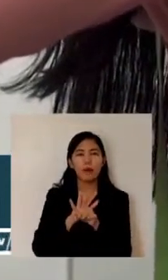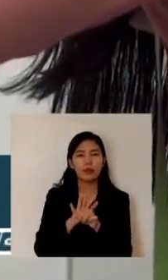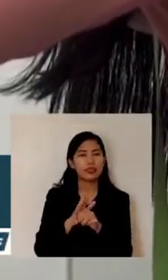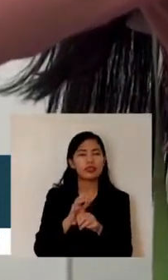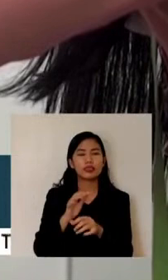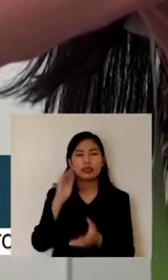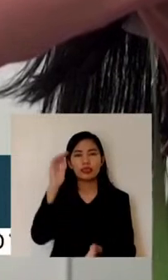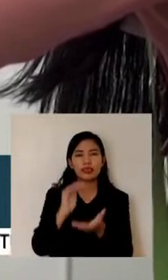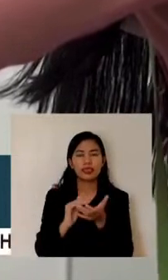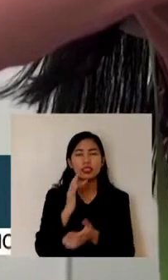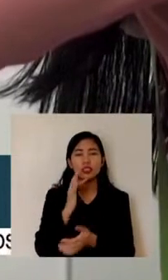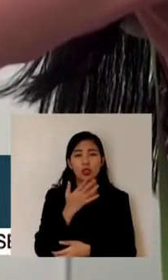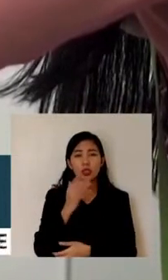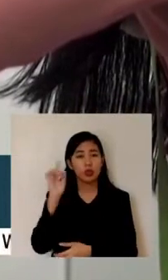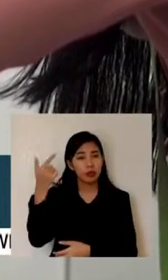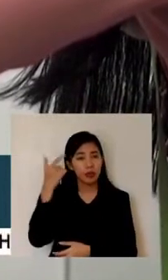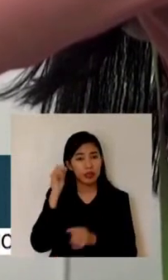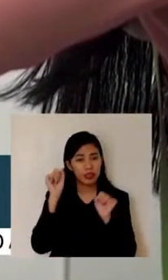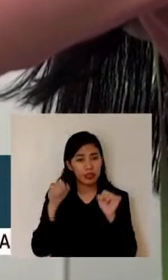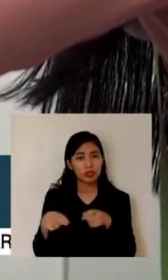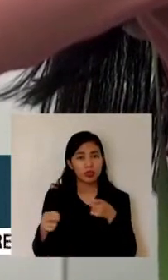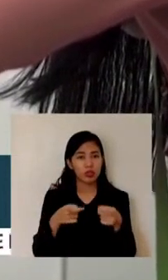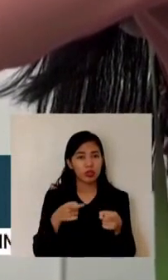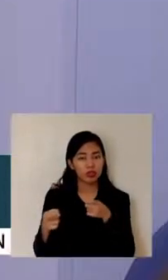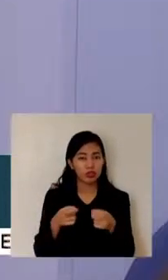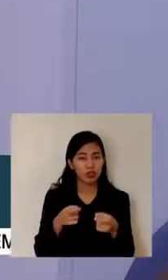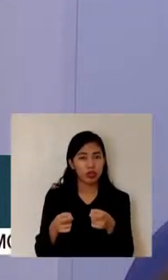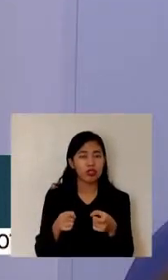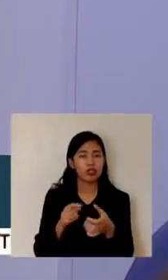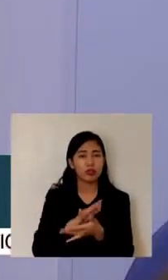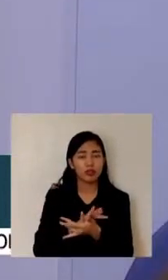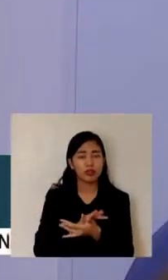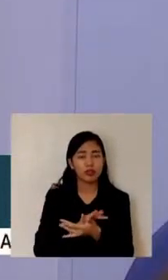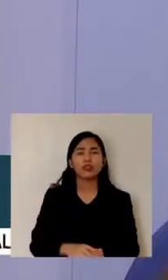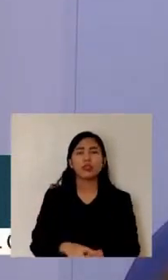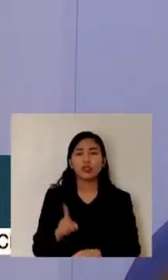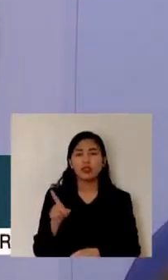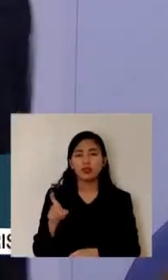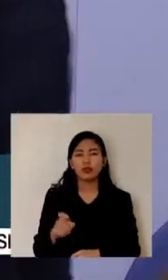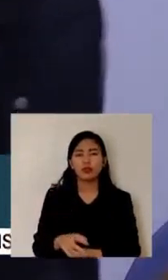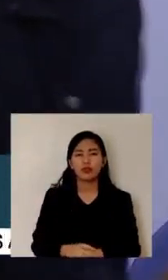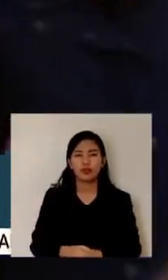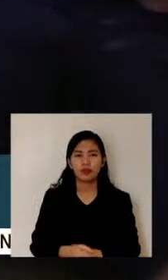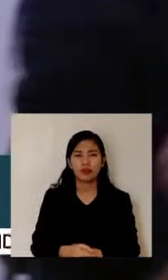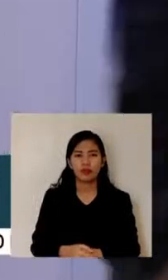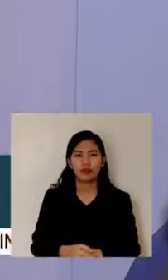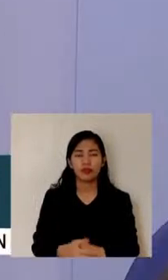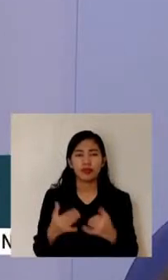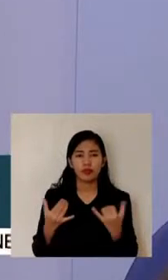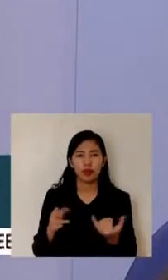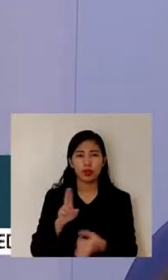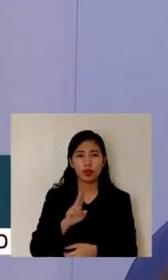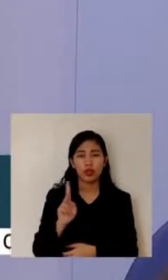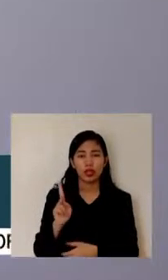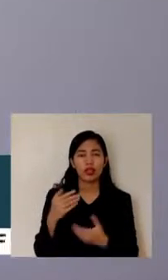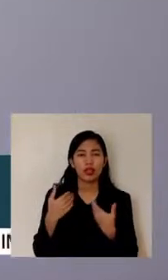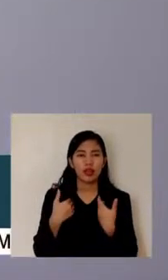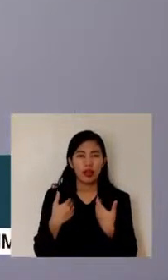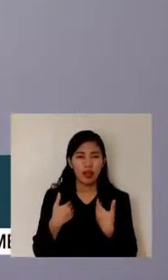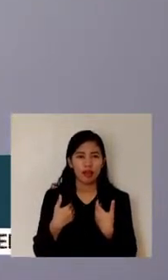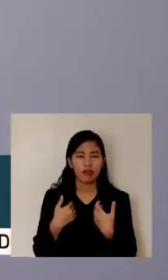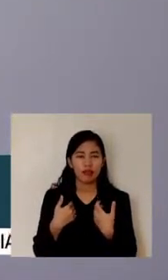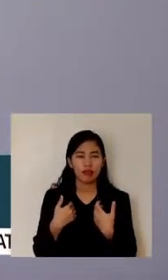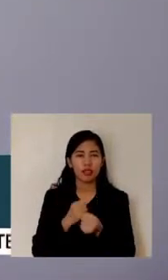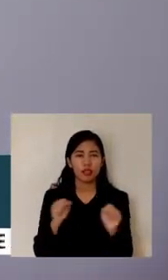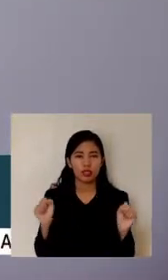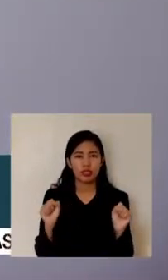manage outbreaks of a virus that cannot be shut out. Now the UK Health Security Agency is preparing to